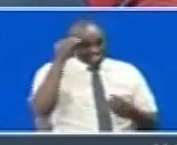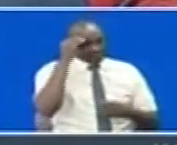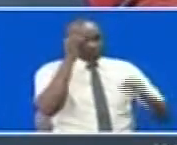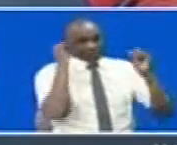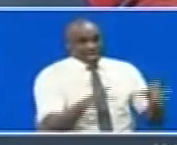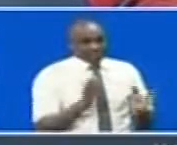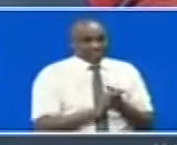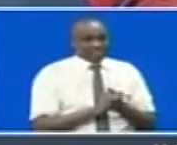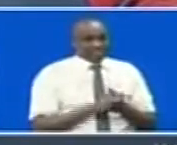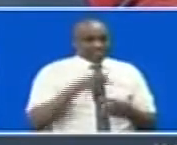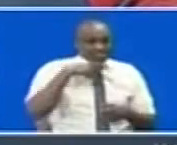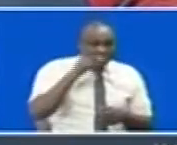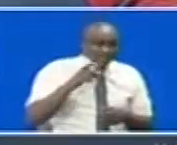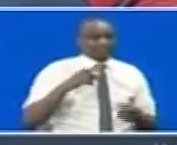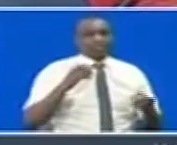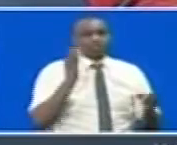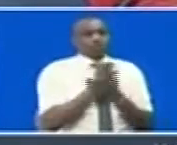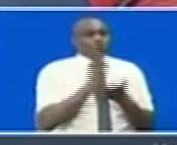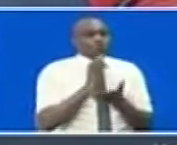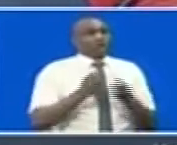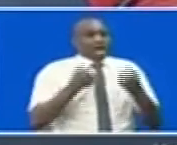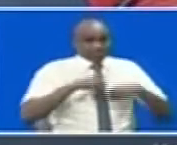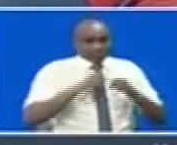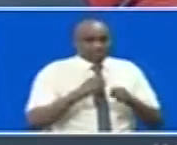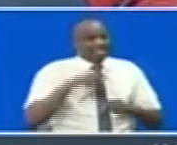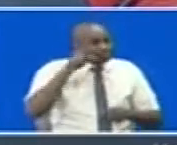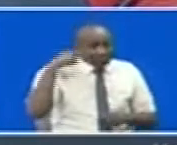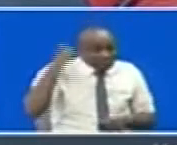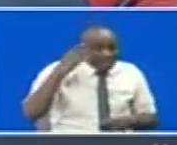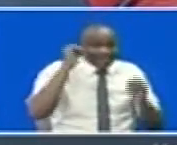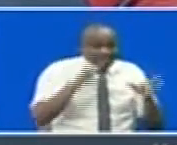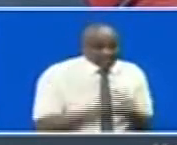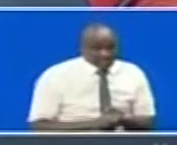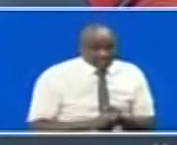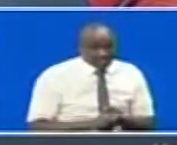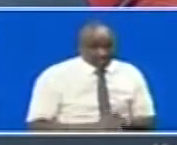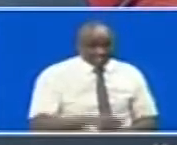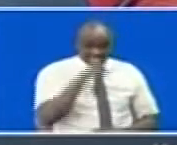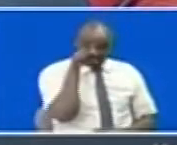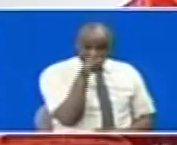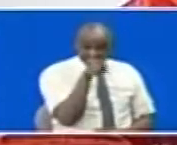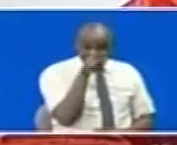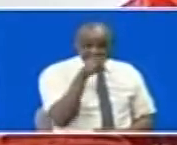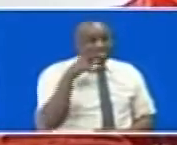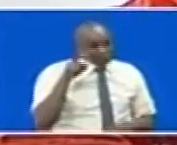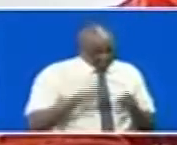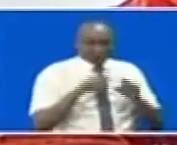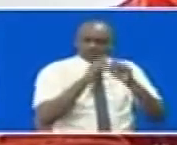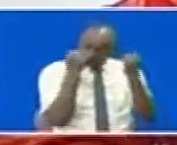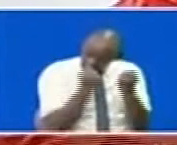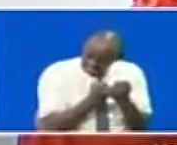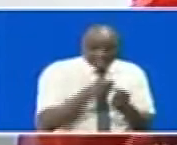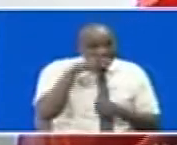okay, they're just people who don't think. They were not mad people. They were a society